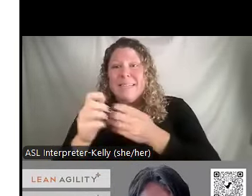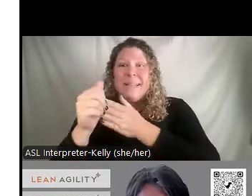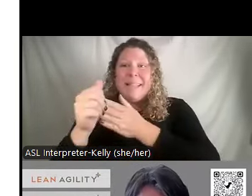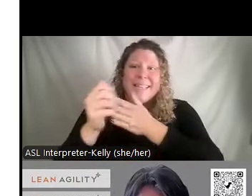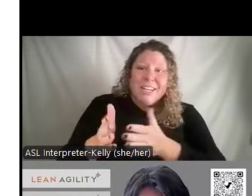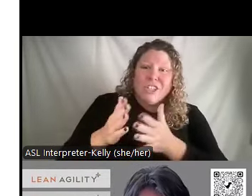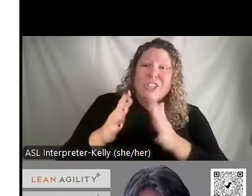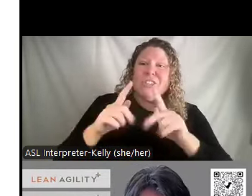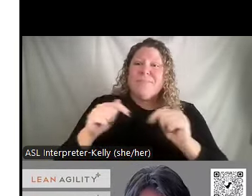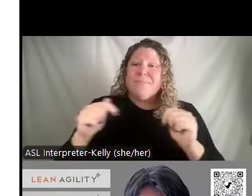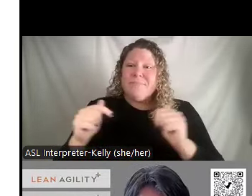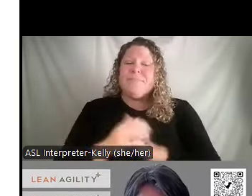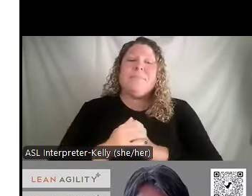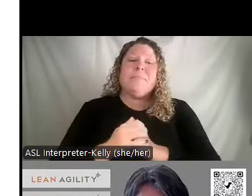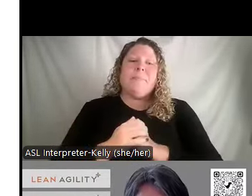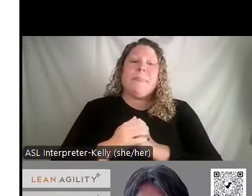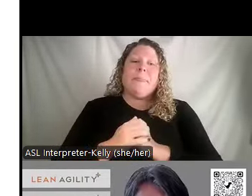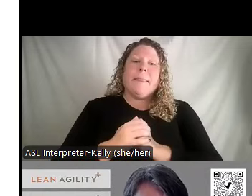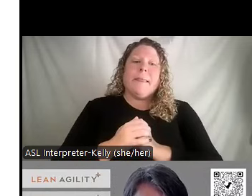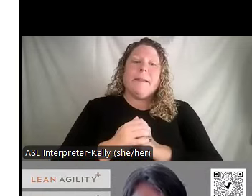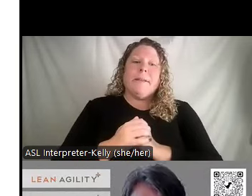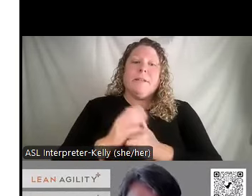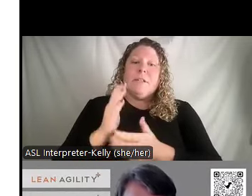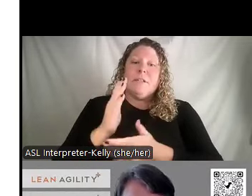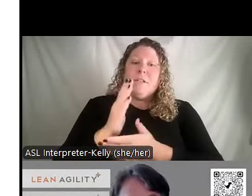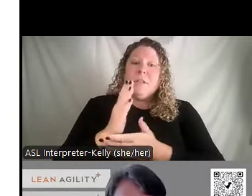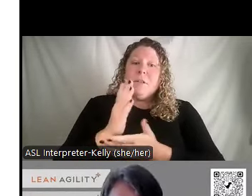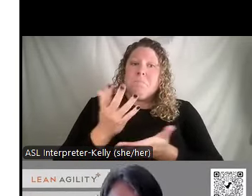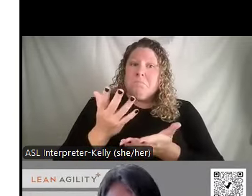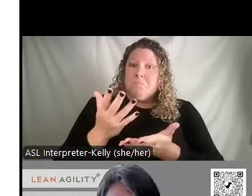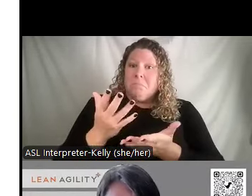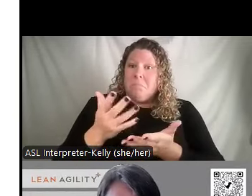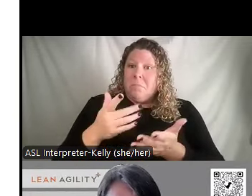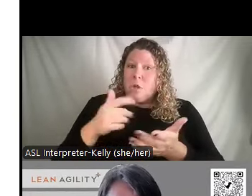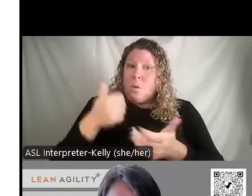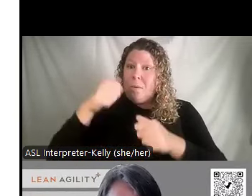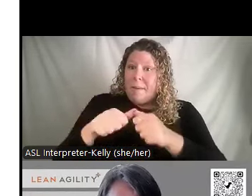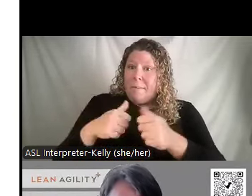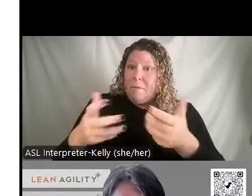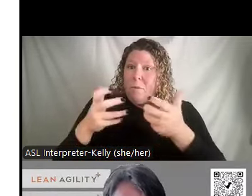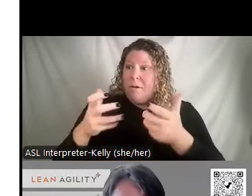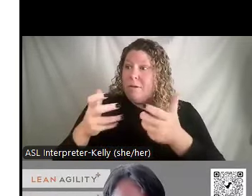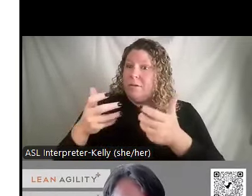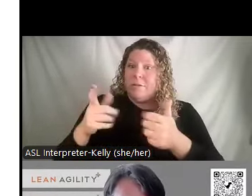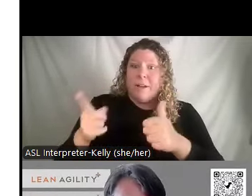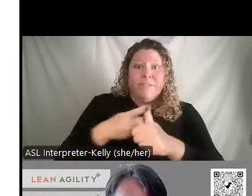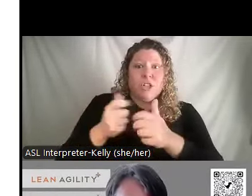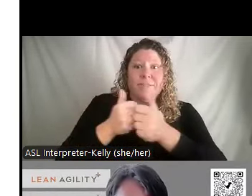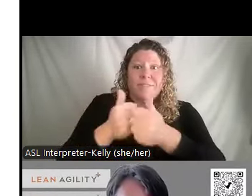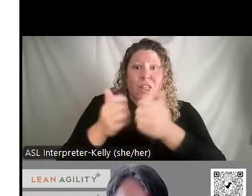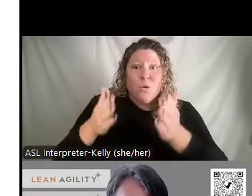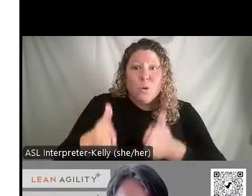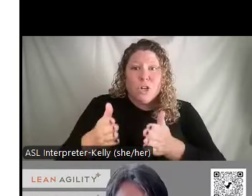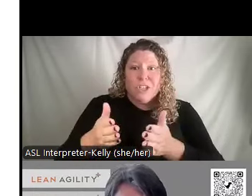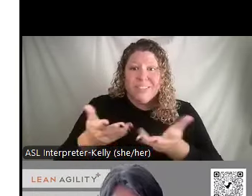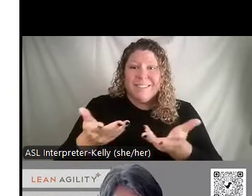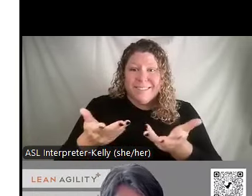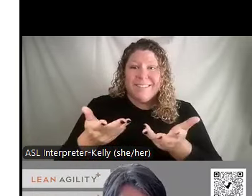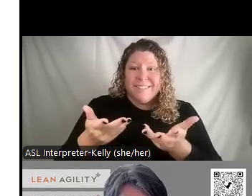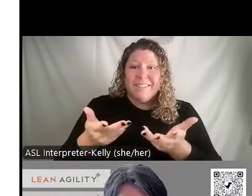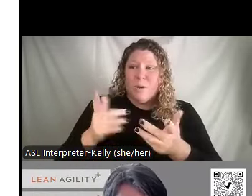And so some of the attributes you might look for might be you want those first followers, the dancing guy on the hill. You want the first followers who are